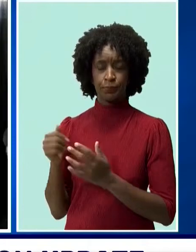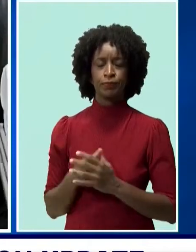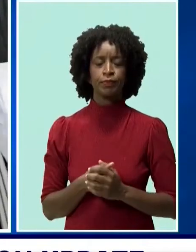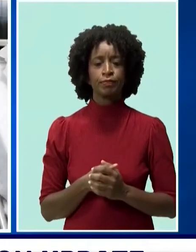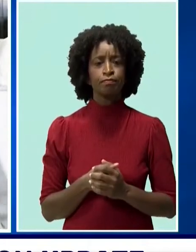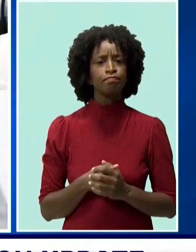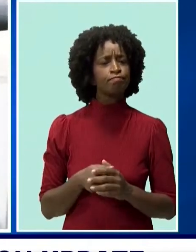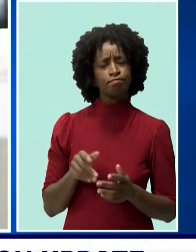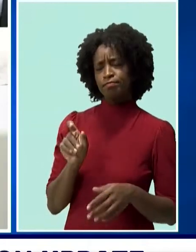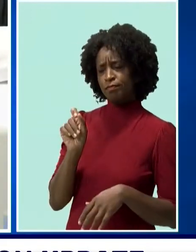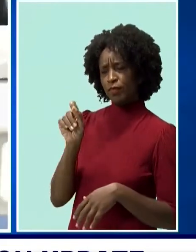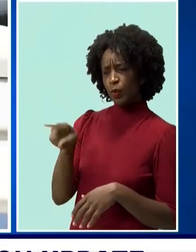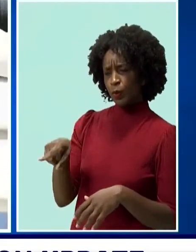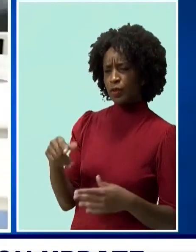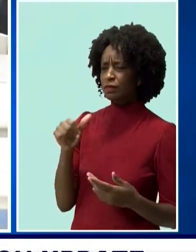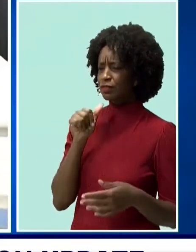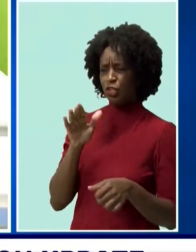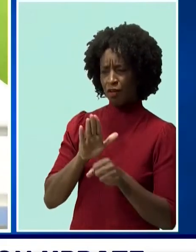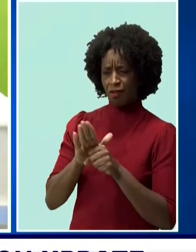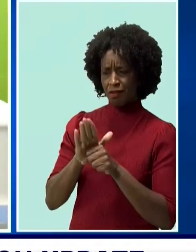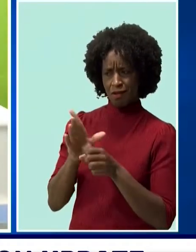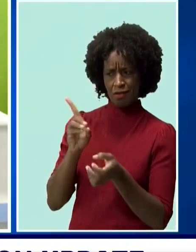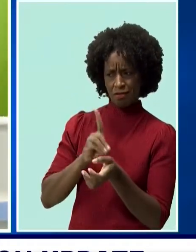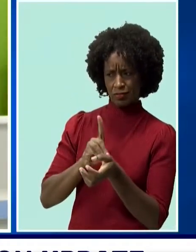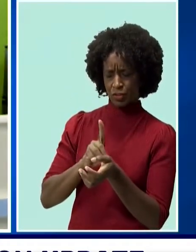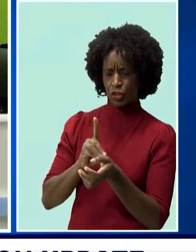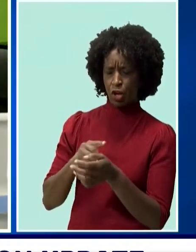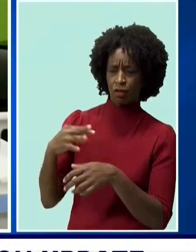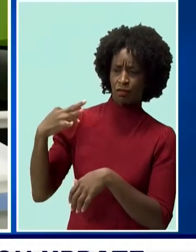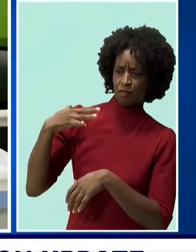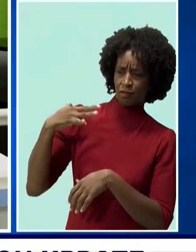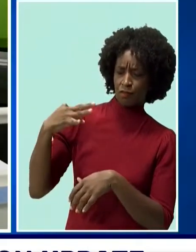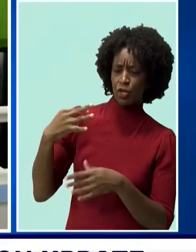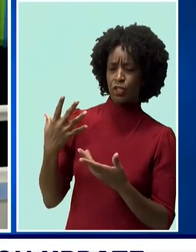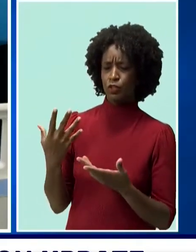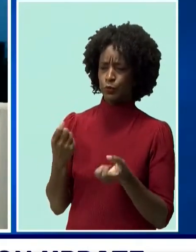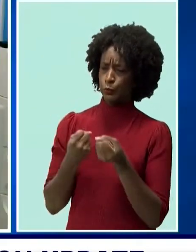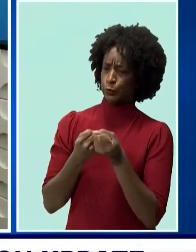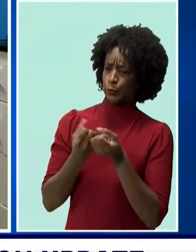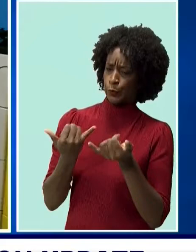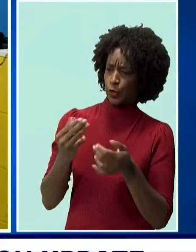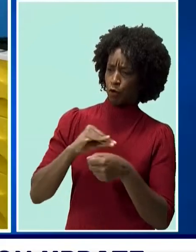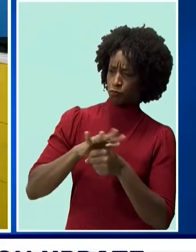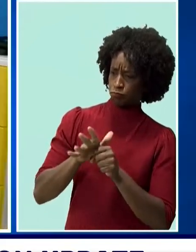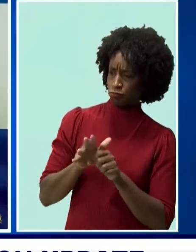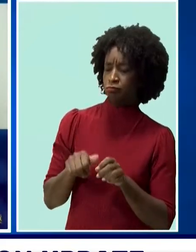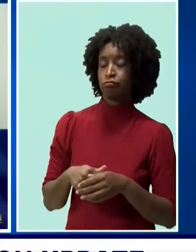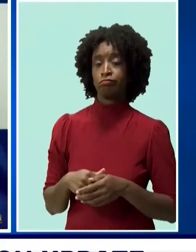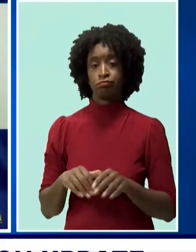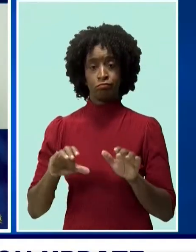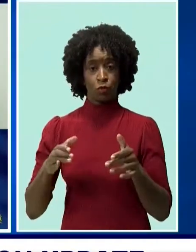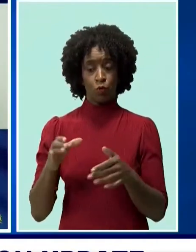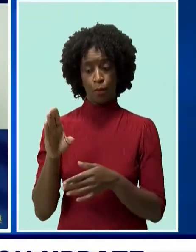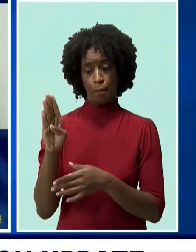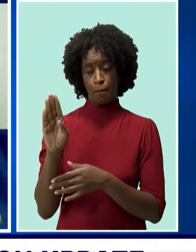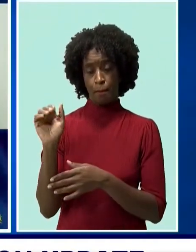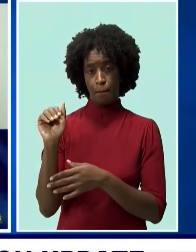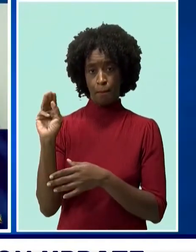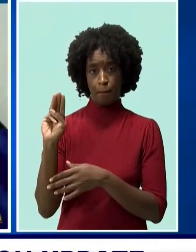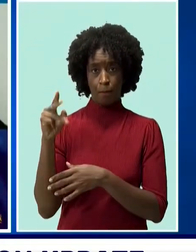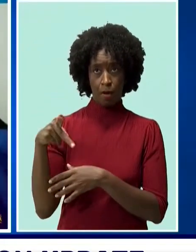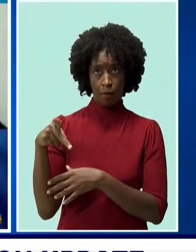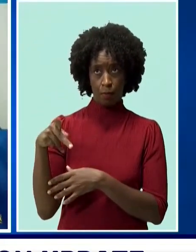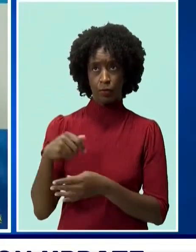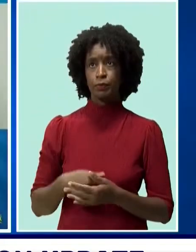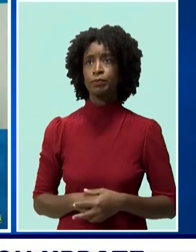about not enough doctors coming forward to deal with the COVID situation in the country. BAMP has coordinated throughout the pandemic